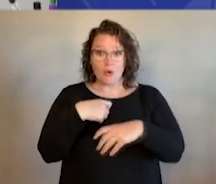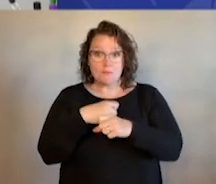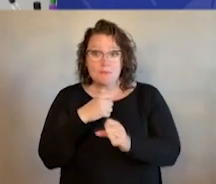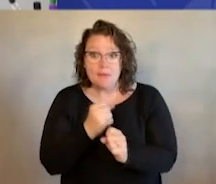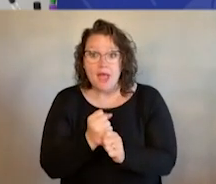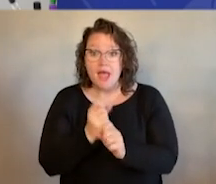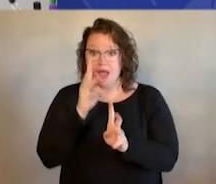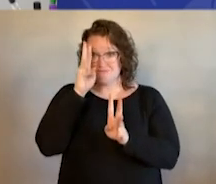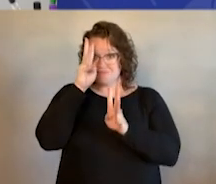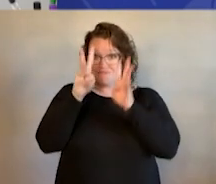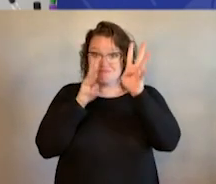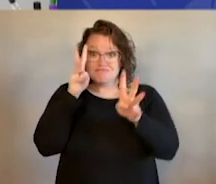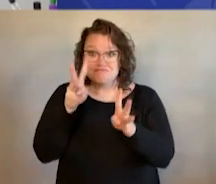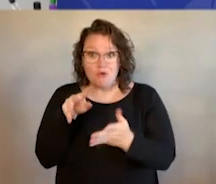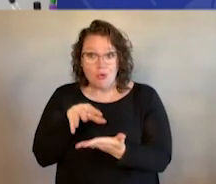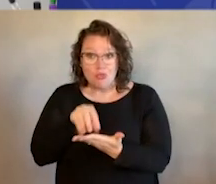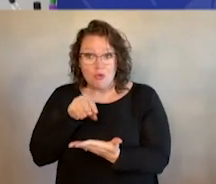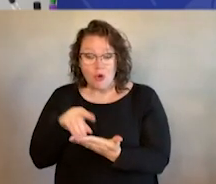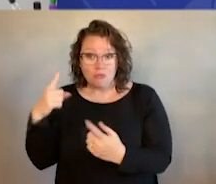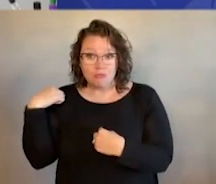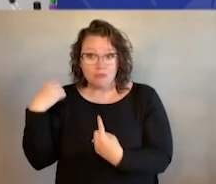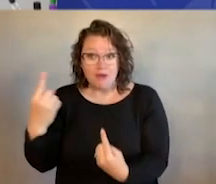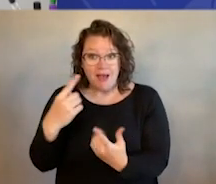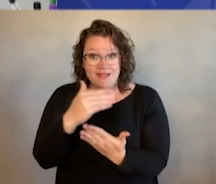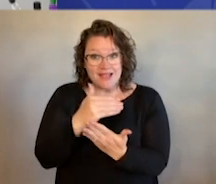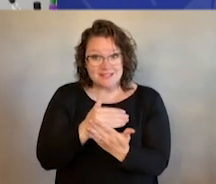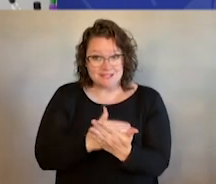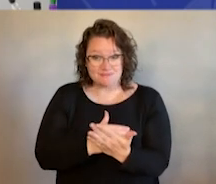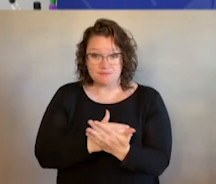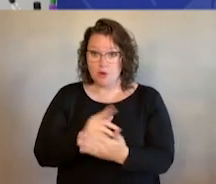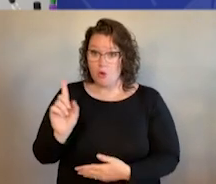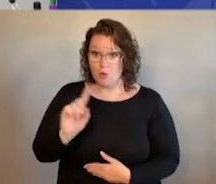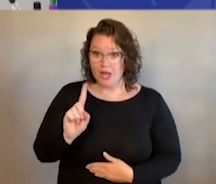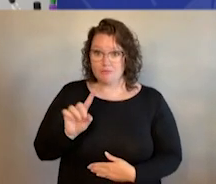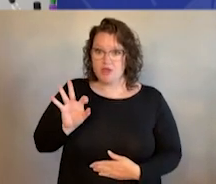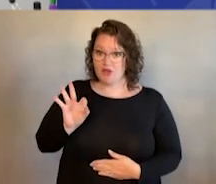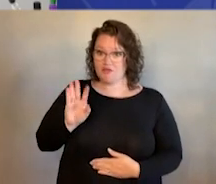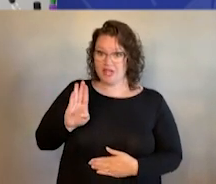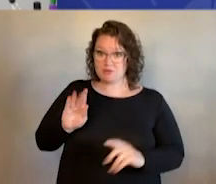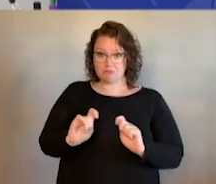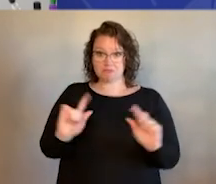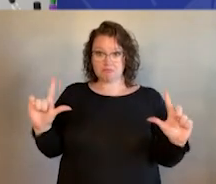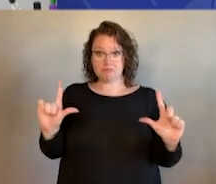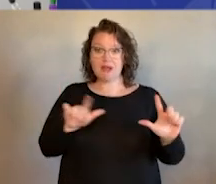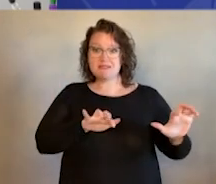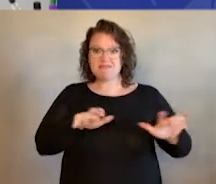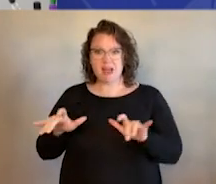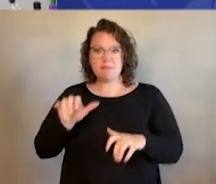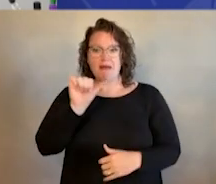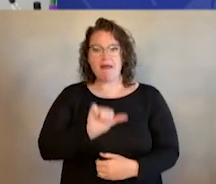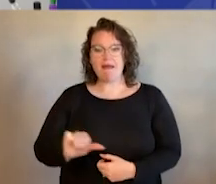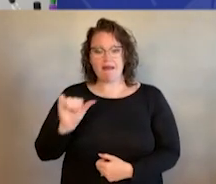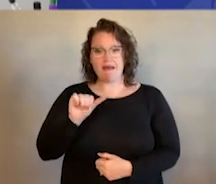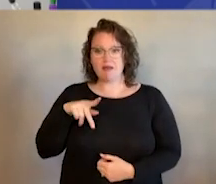created, things that you've learned from the lessons that we've done. Just go to Facebook and type in